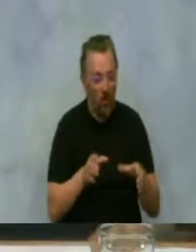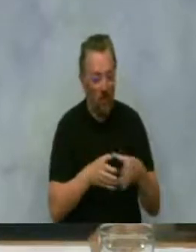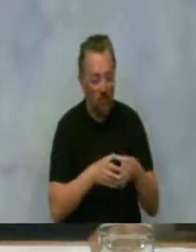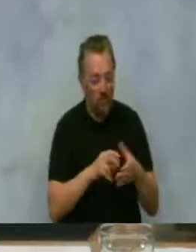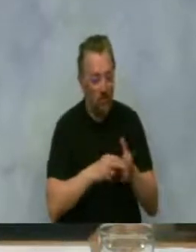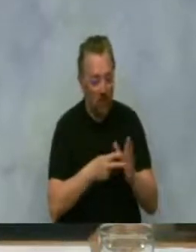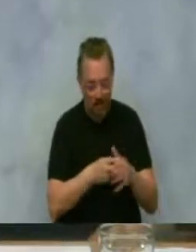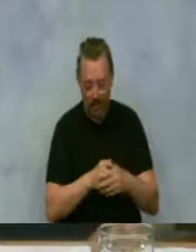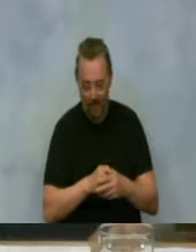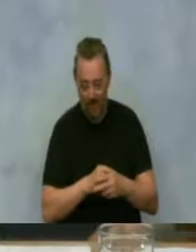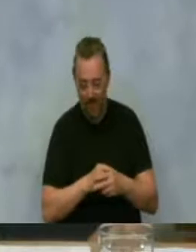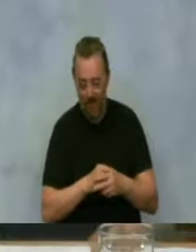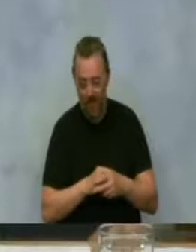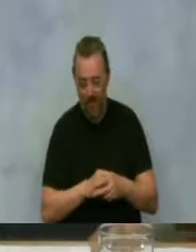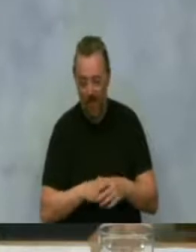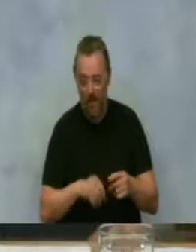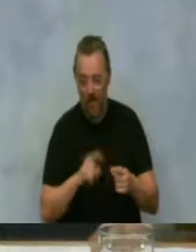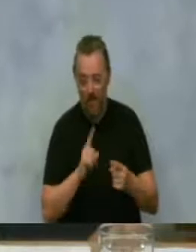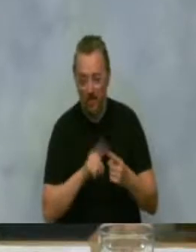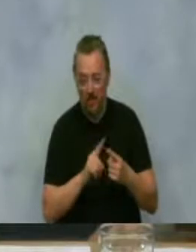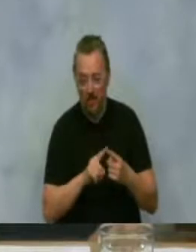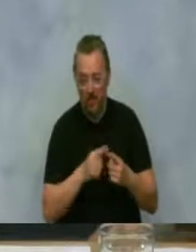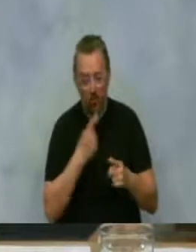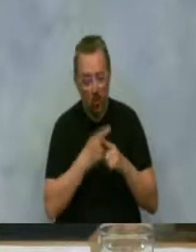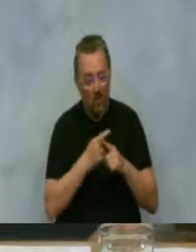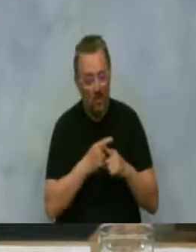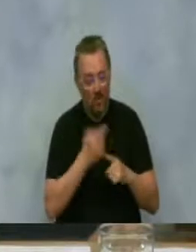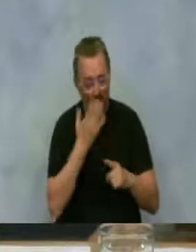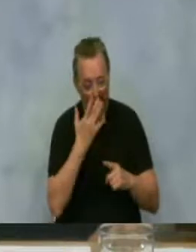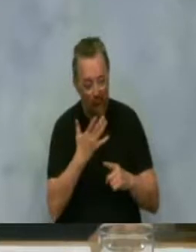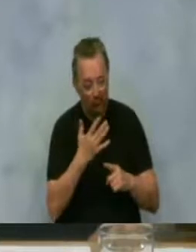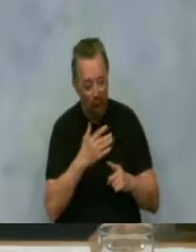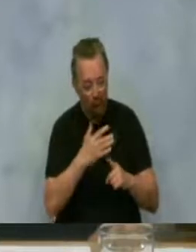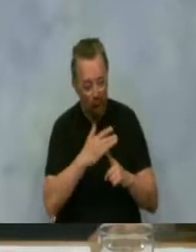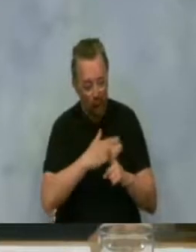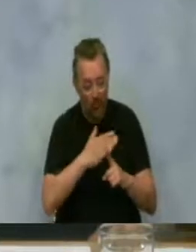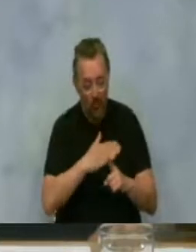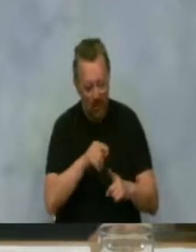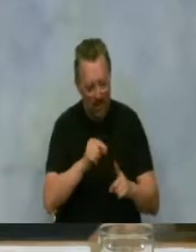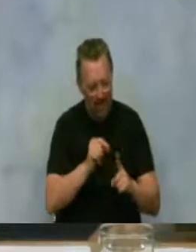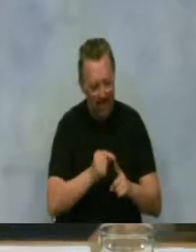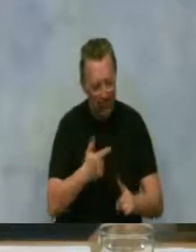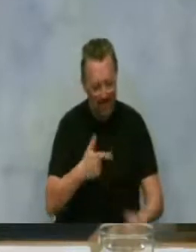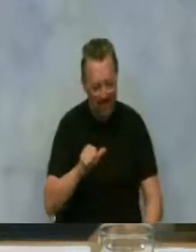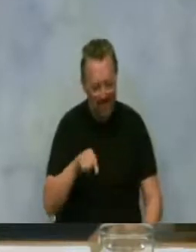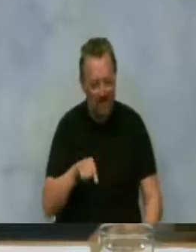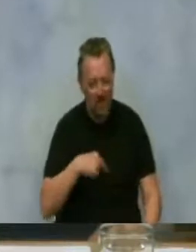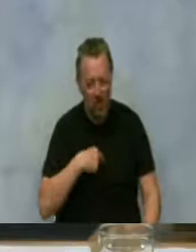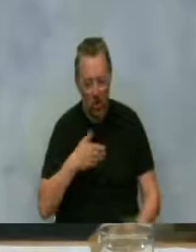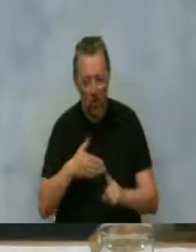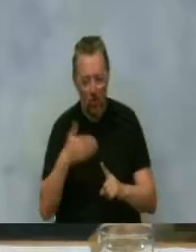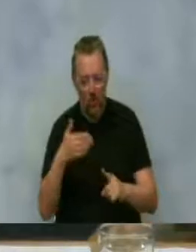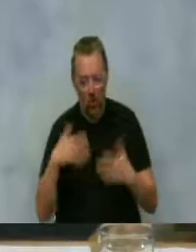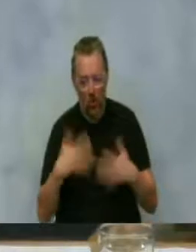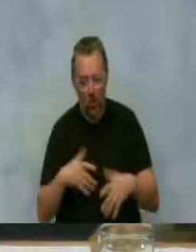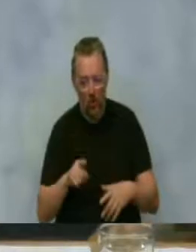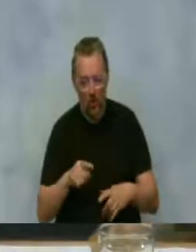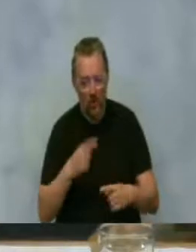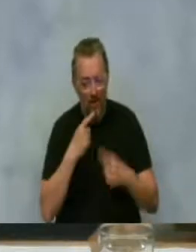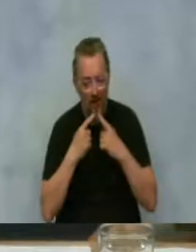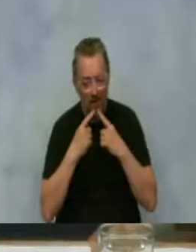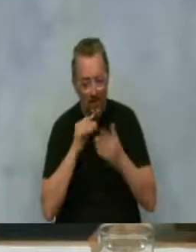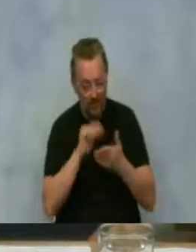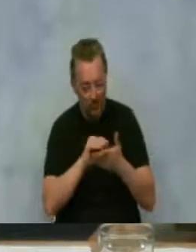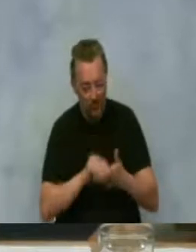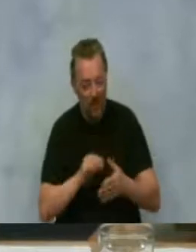to the demographic profile. Looking at page 76, I noticed the only information on